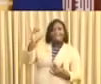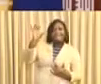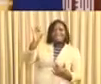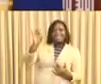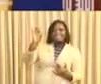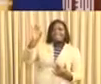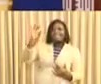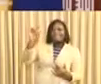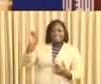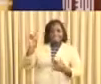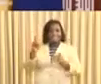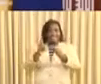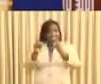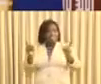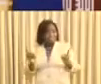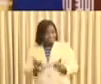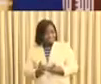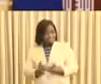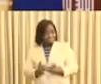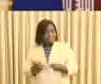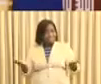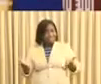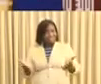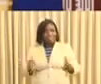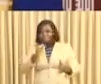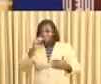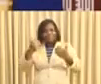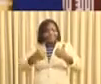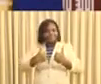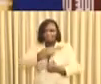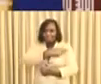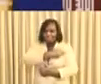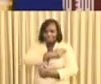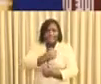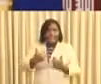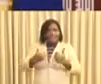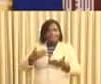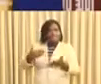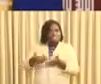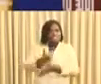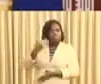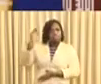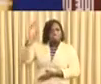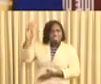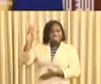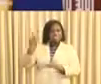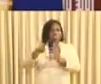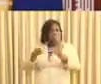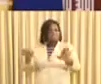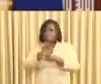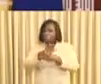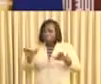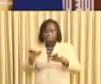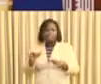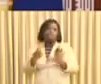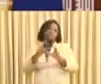hospitals. We have 6 new regions without regional hospitals. We do not have infectious